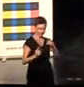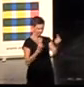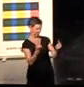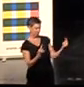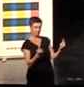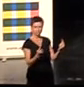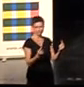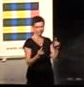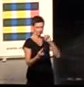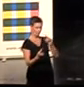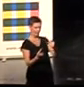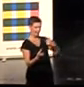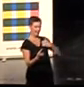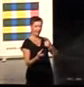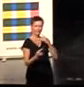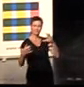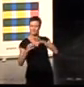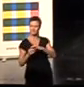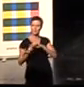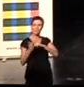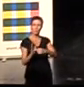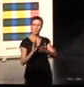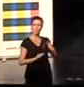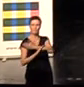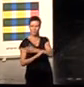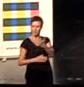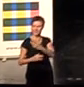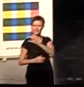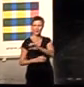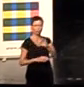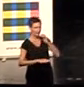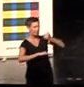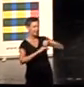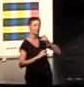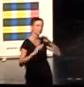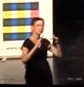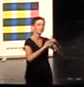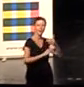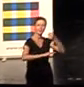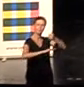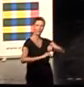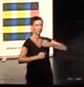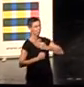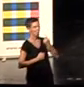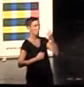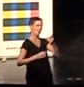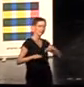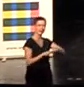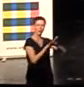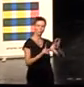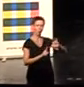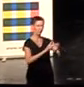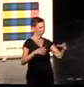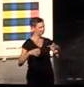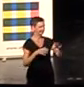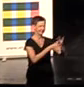maintain armoede op de nineteenth century building site is om de beestjes op one en stabiel east nationale community